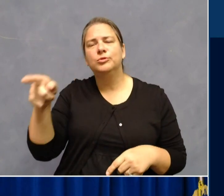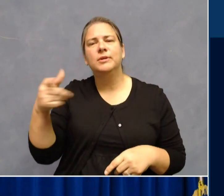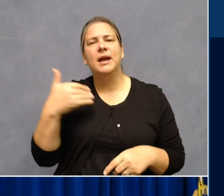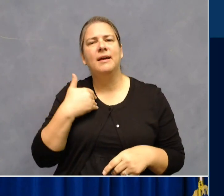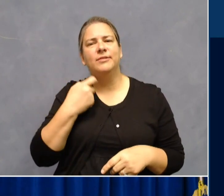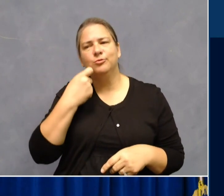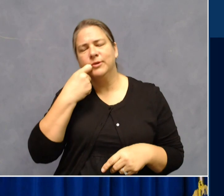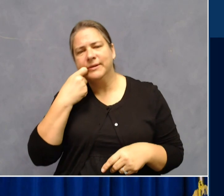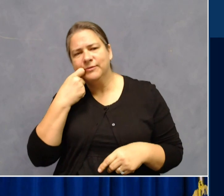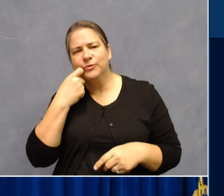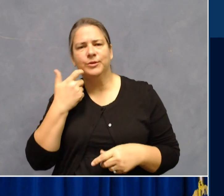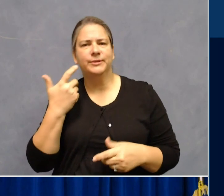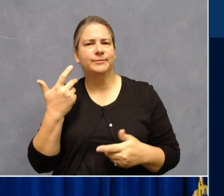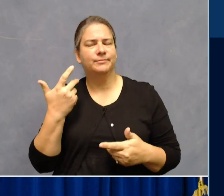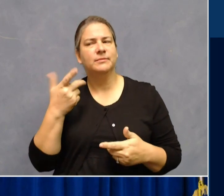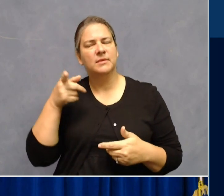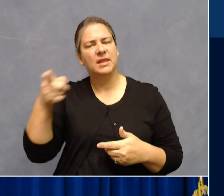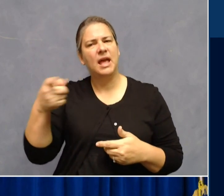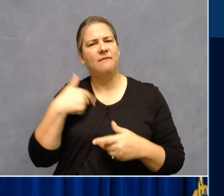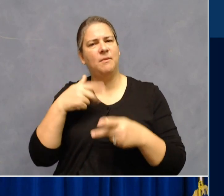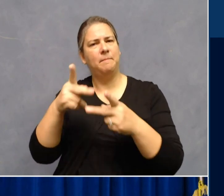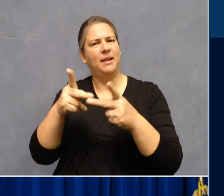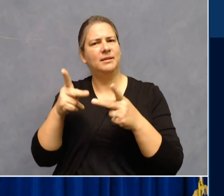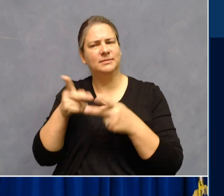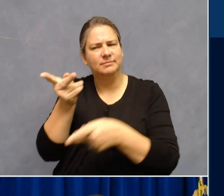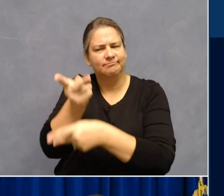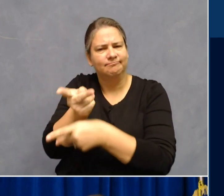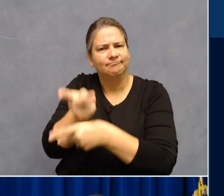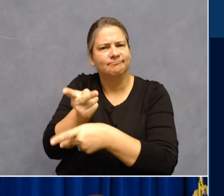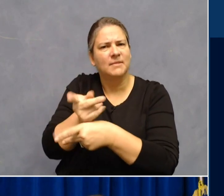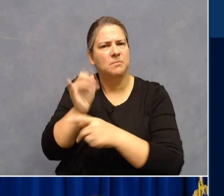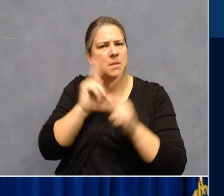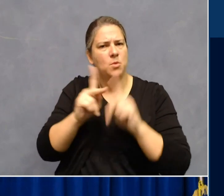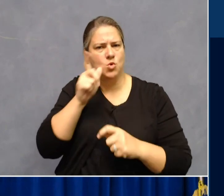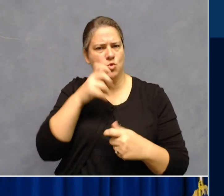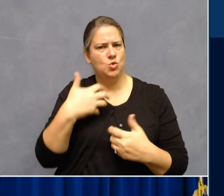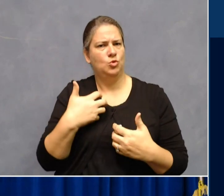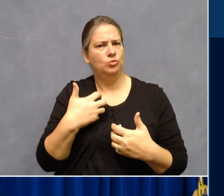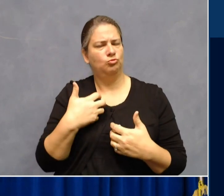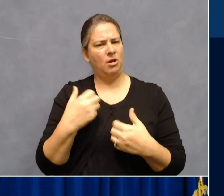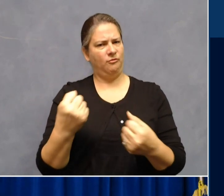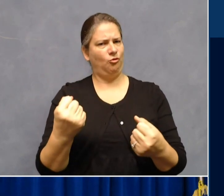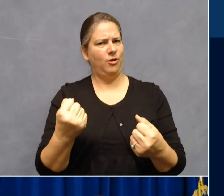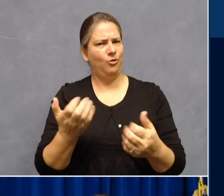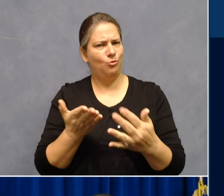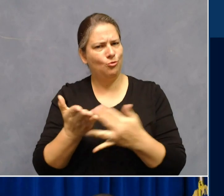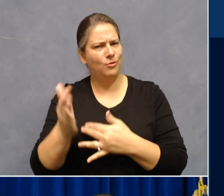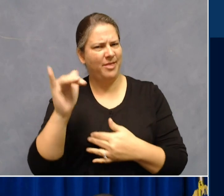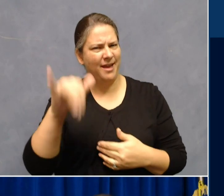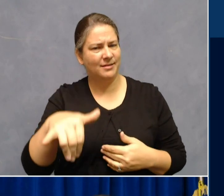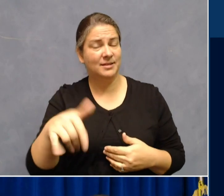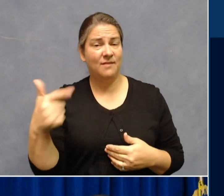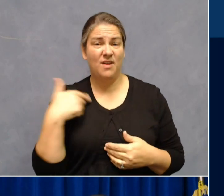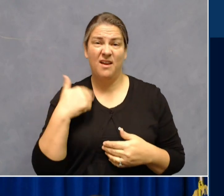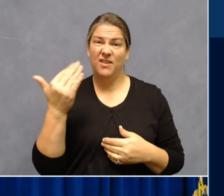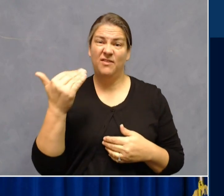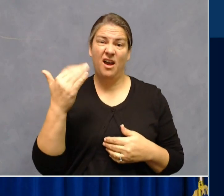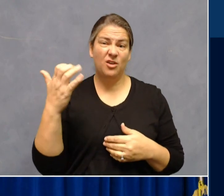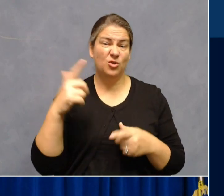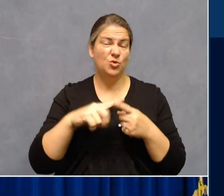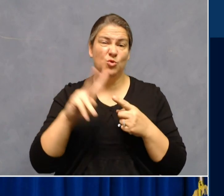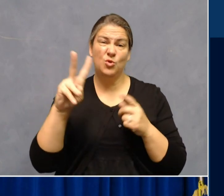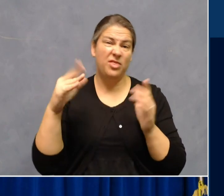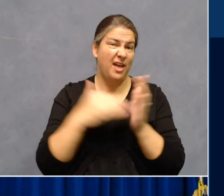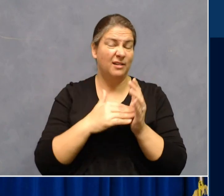Centers provide much needed care to some of our most vulnerable and house anywhere from 1,500 to 2,000 Kentuckians across the